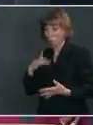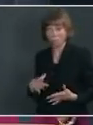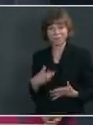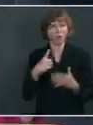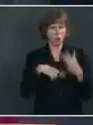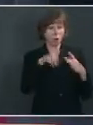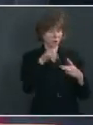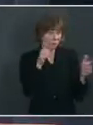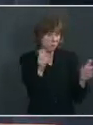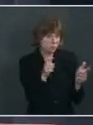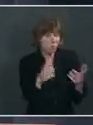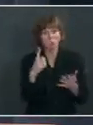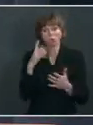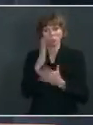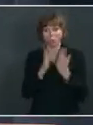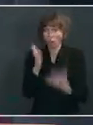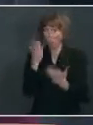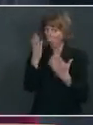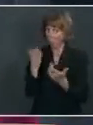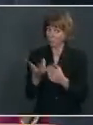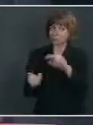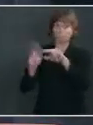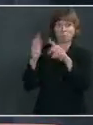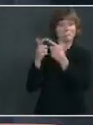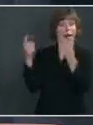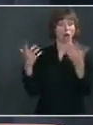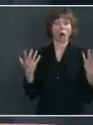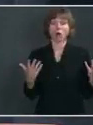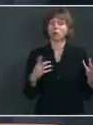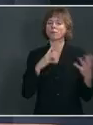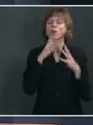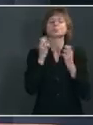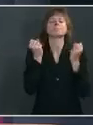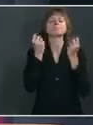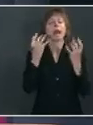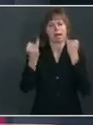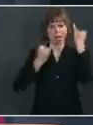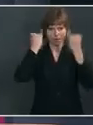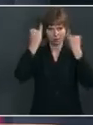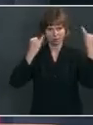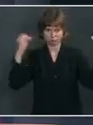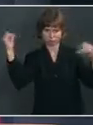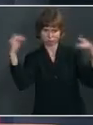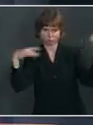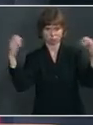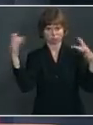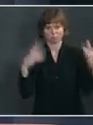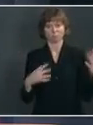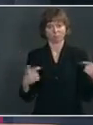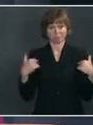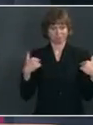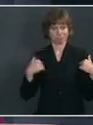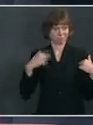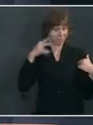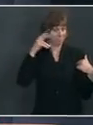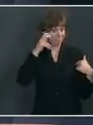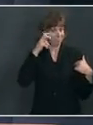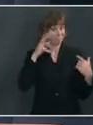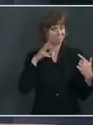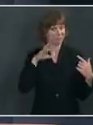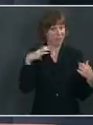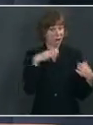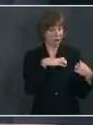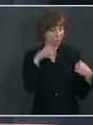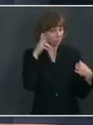should be smaller. Some have proposed things should be bigger. There's, of course, lots of ideas. No member of Congress is a wallflower that are out